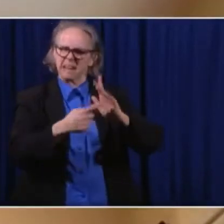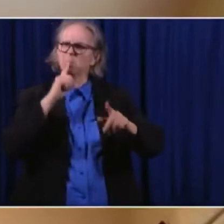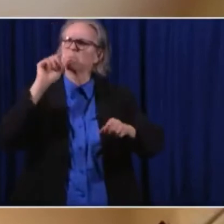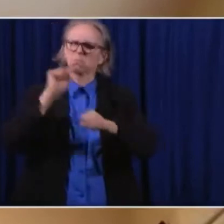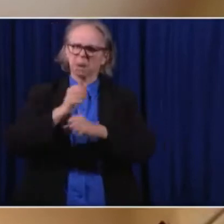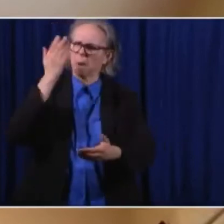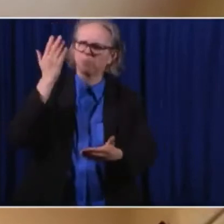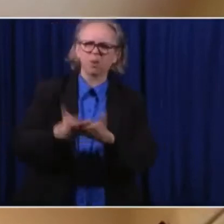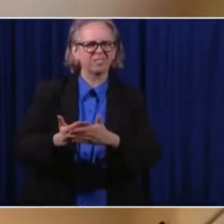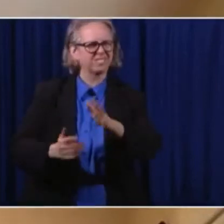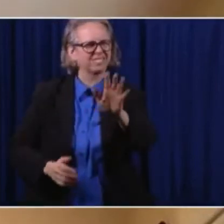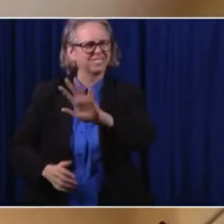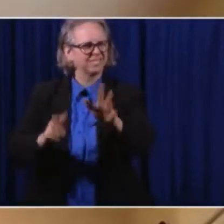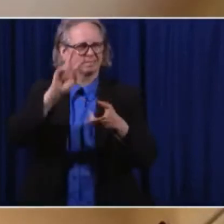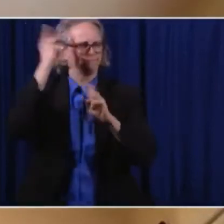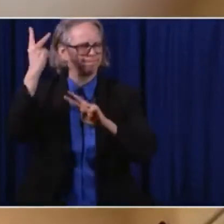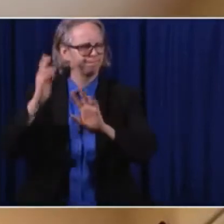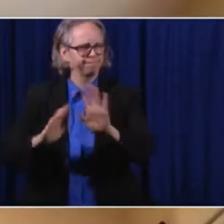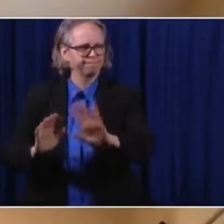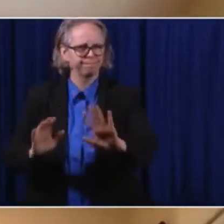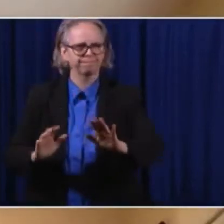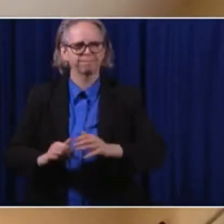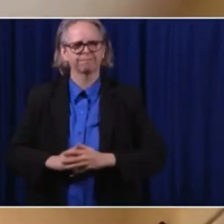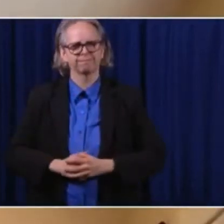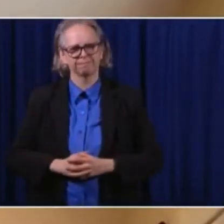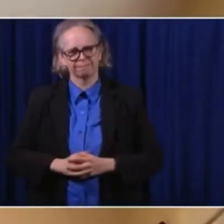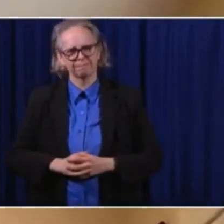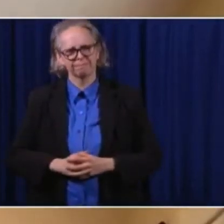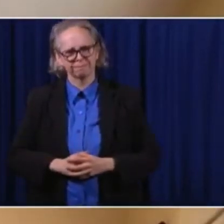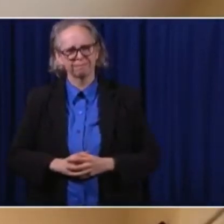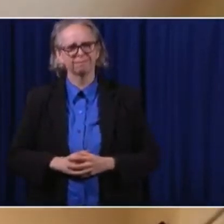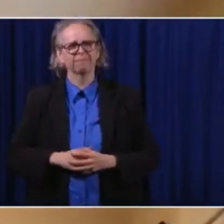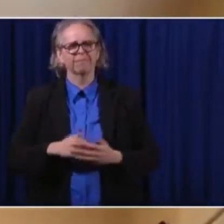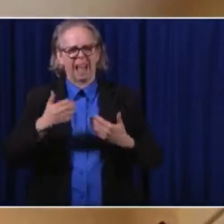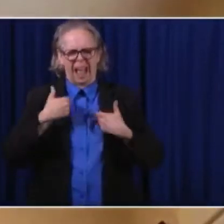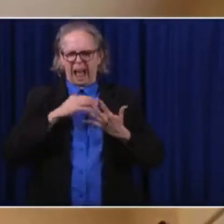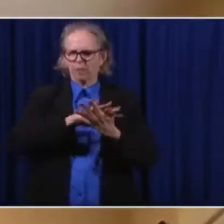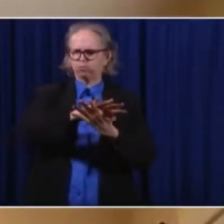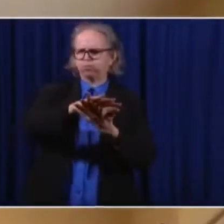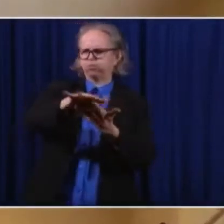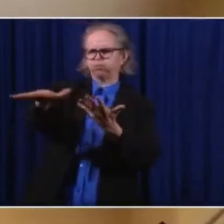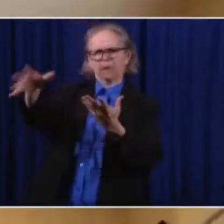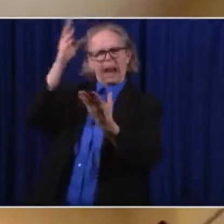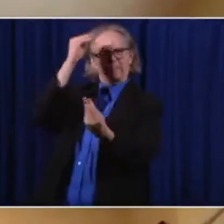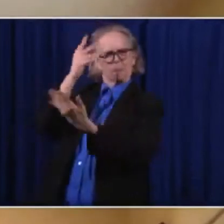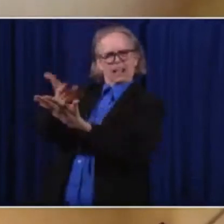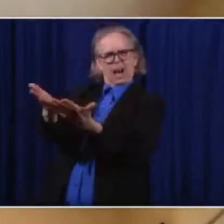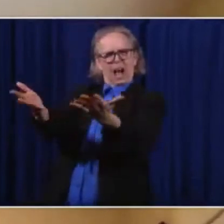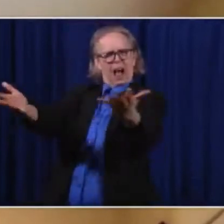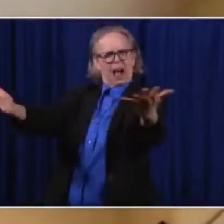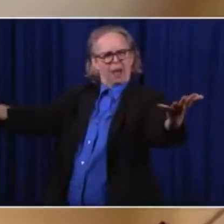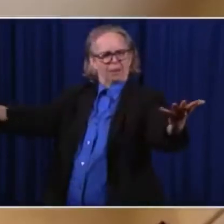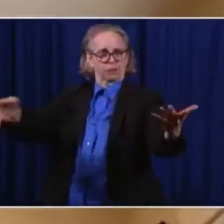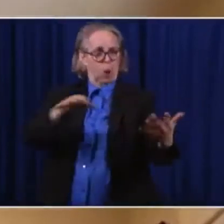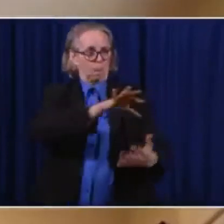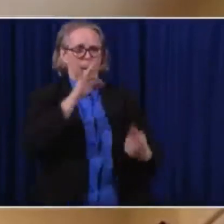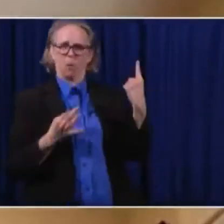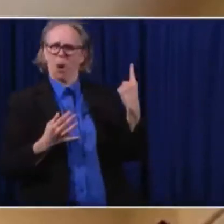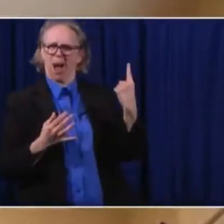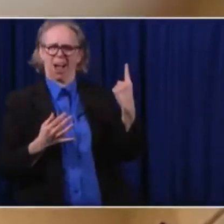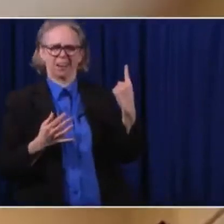medical data and information. It is incontrovertible that masking is effective